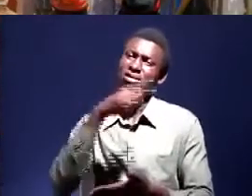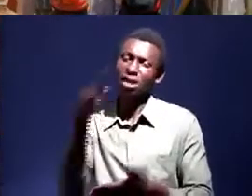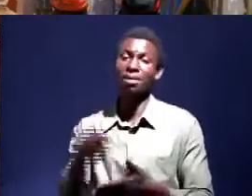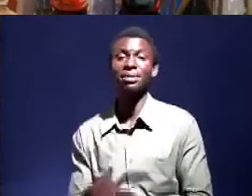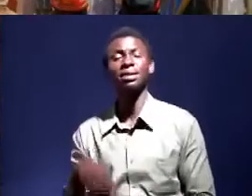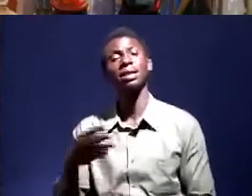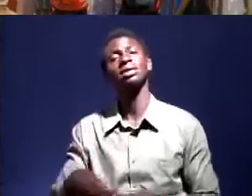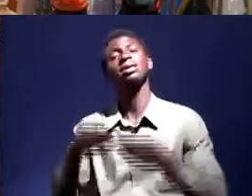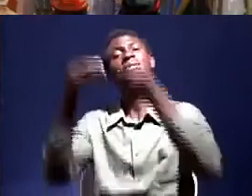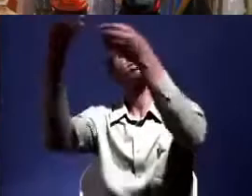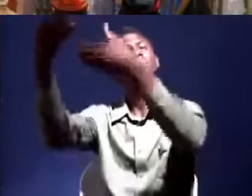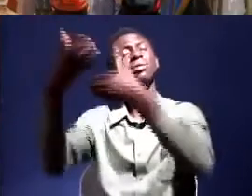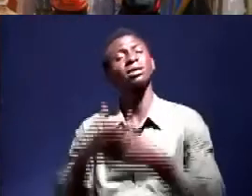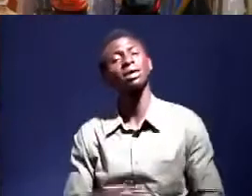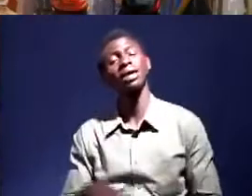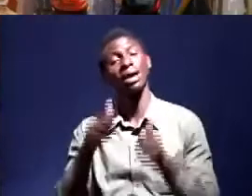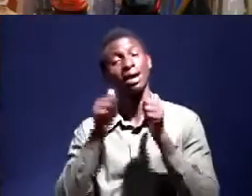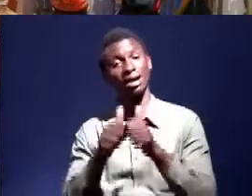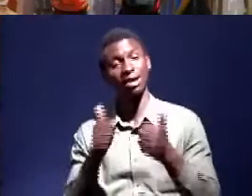For the promise is to you